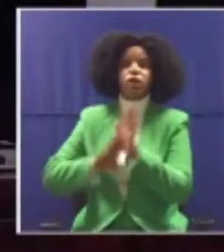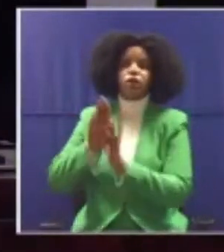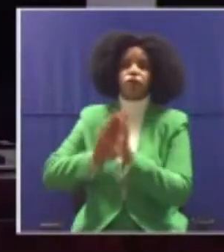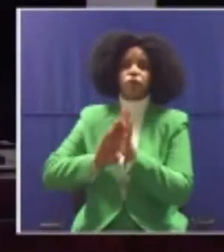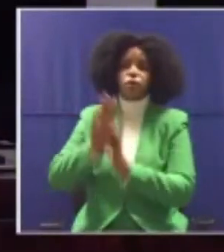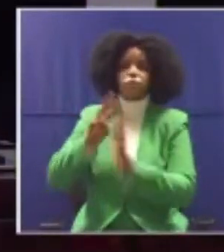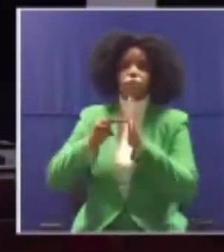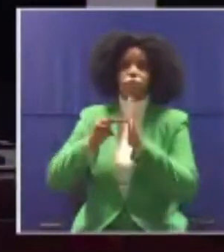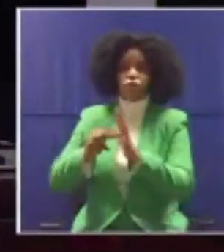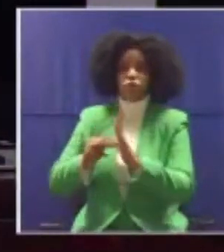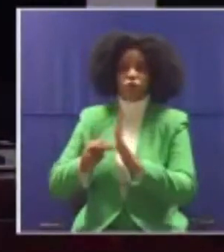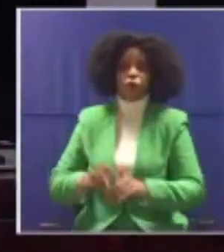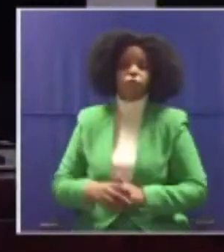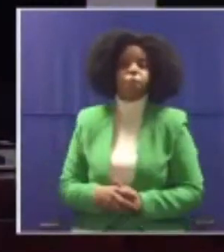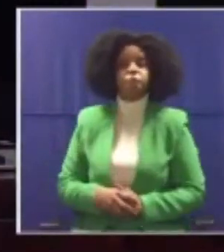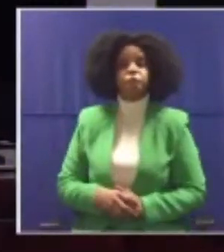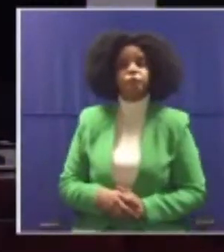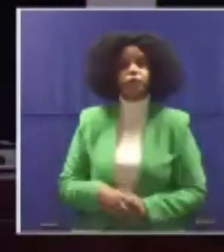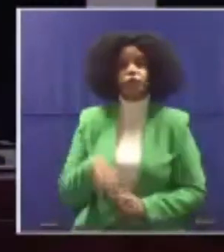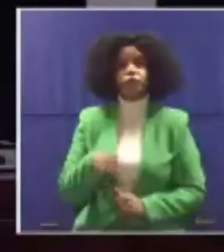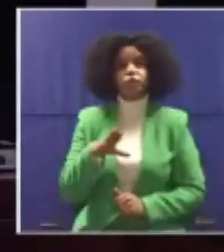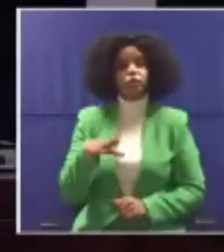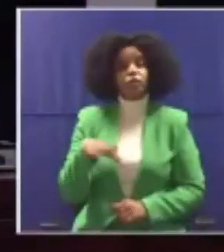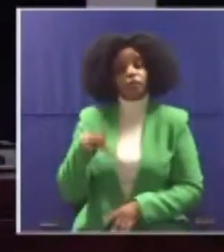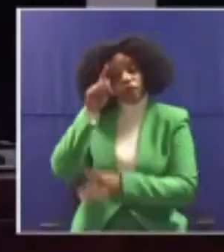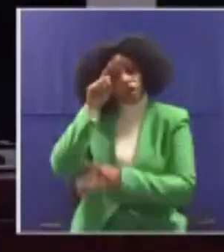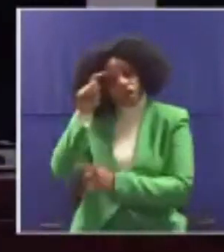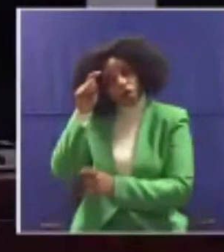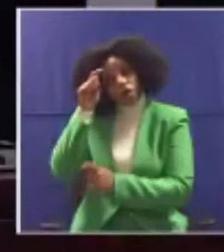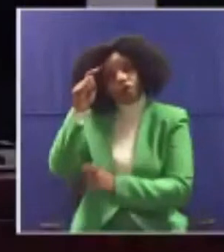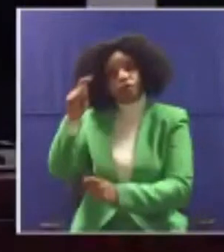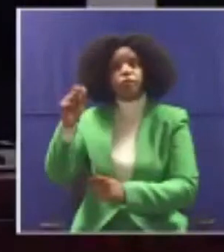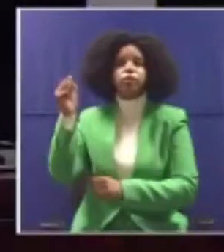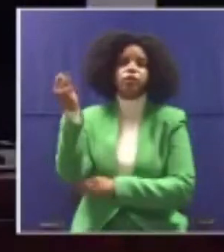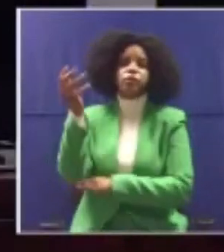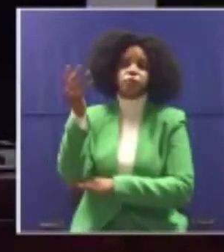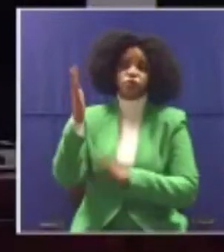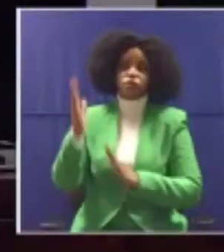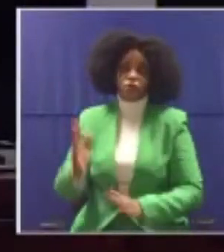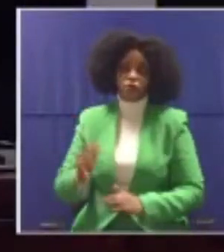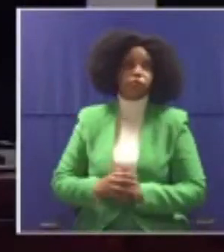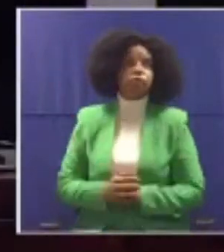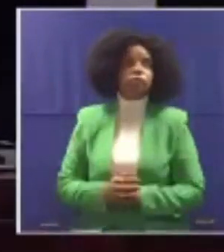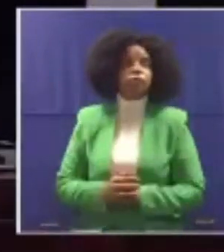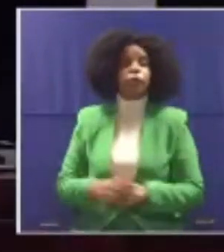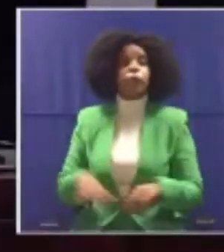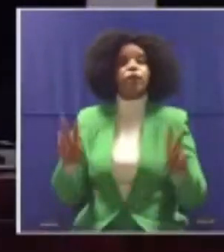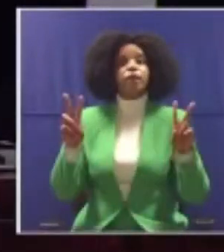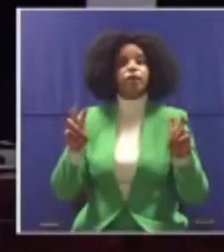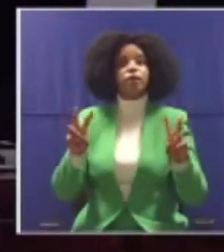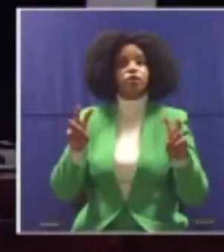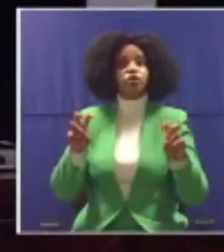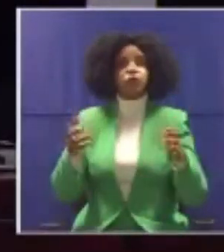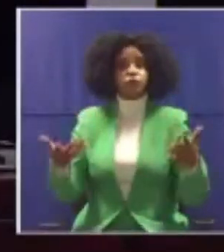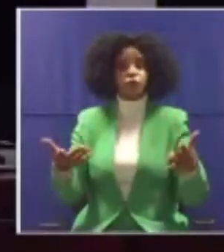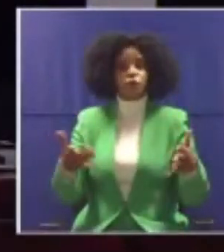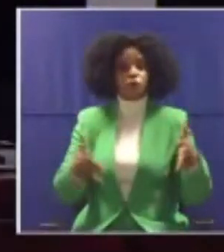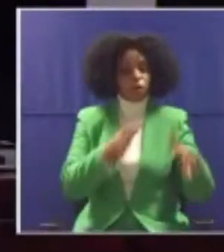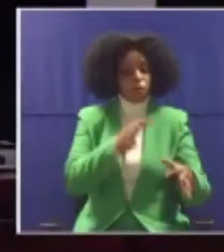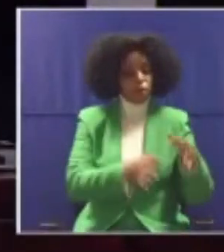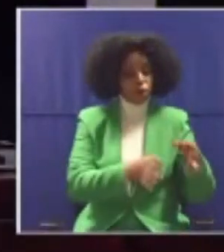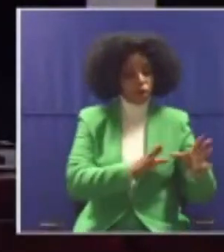Honorable Speaker, the matter of coalition government is important and require